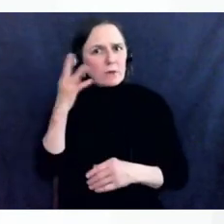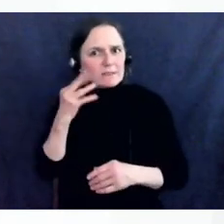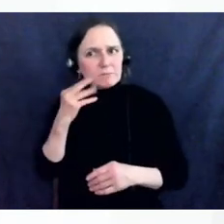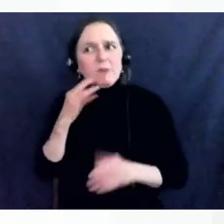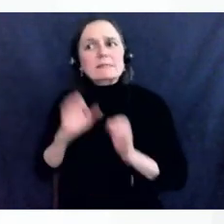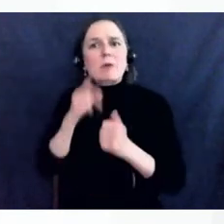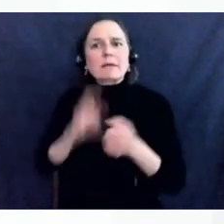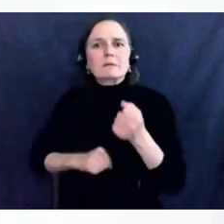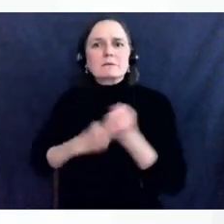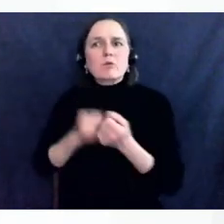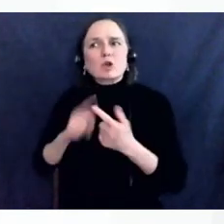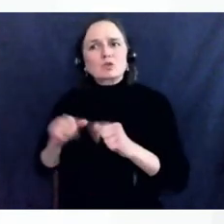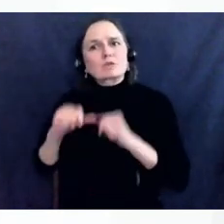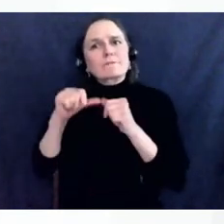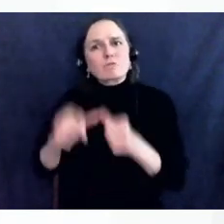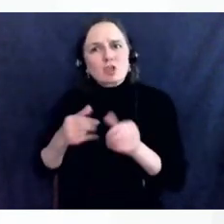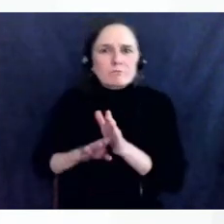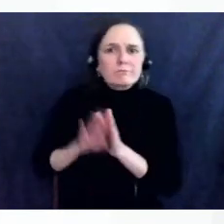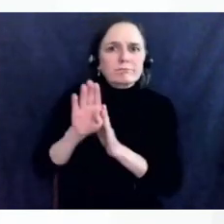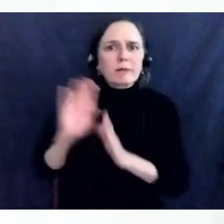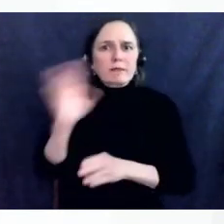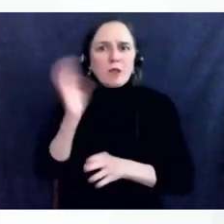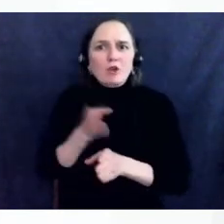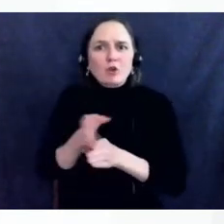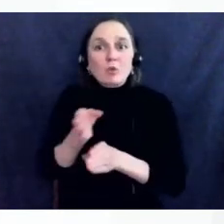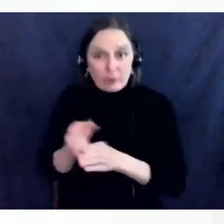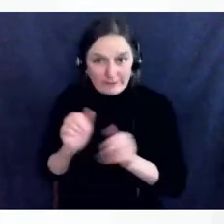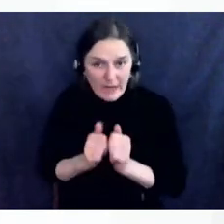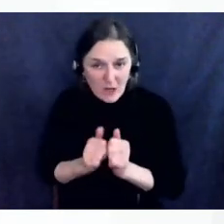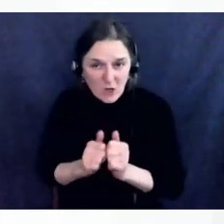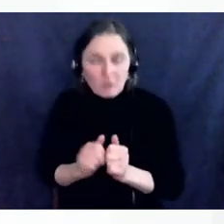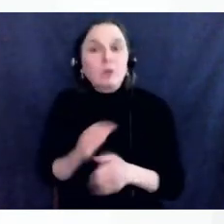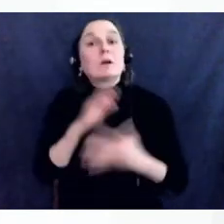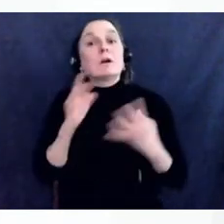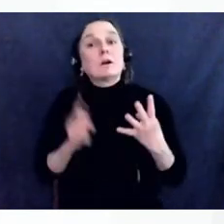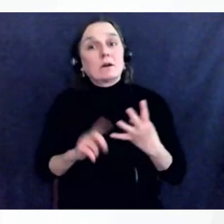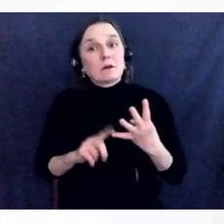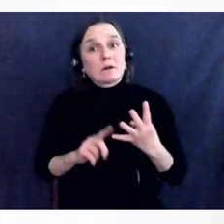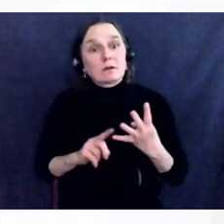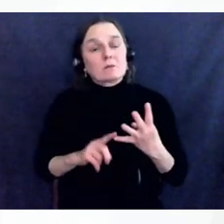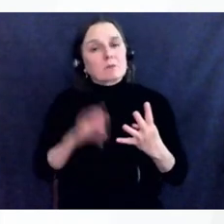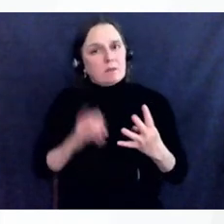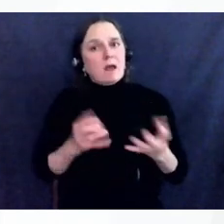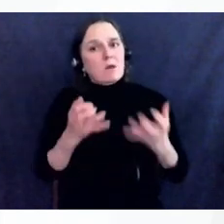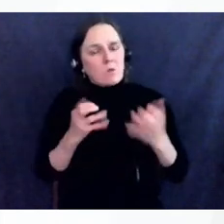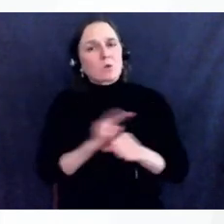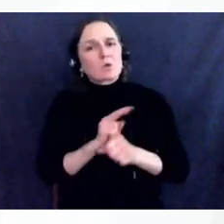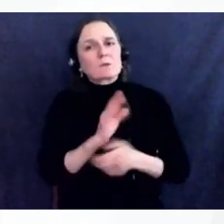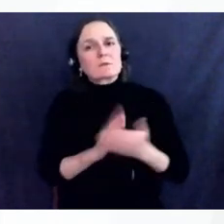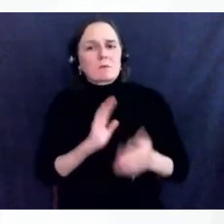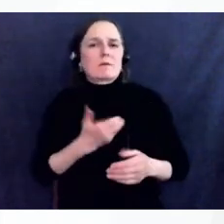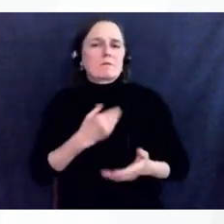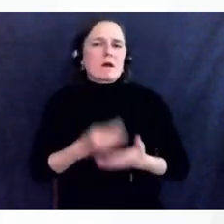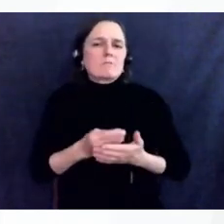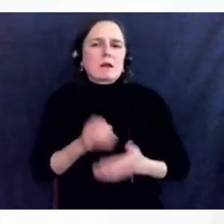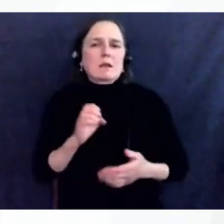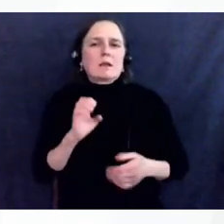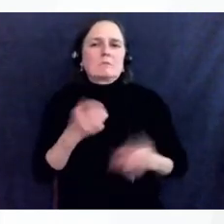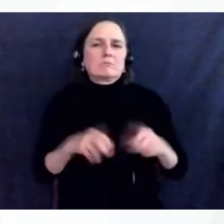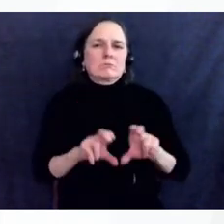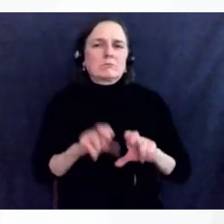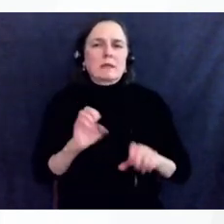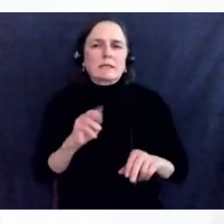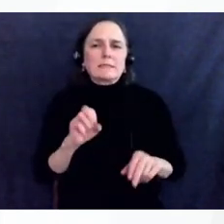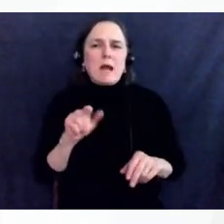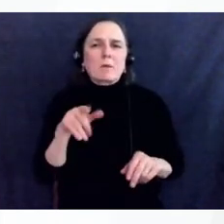at increasing fundraising efforts for endowments to recruit and retain faculty who contribute to the university's equity, diversity, and inclusion